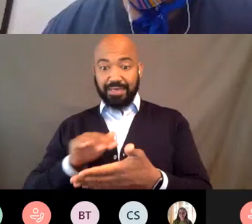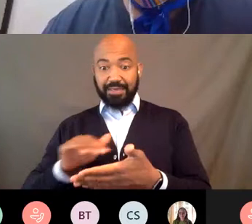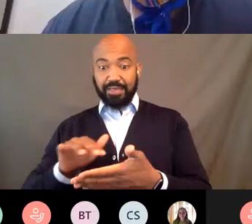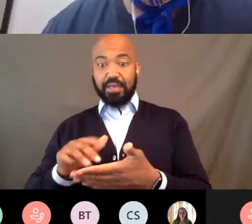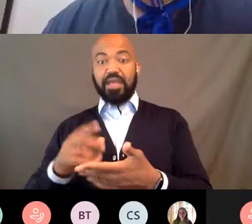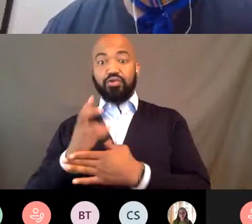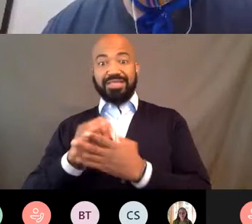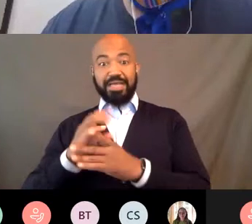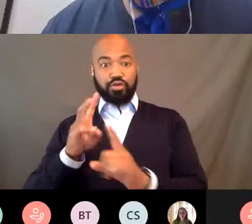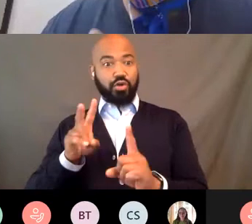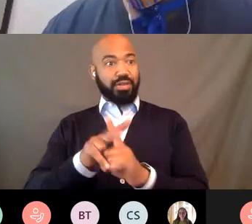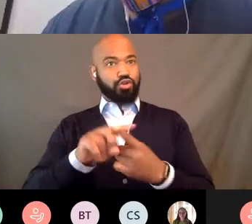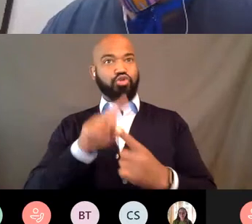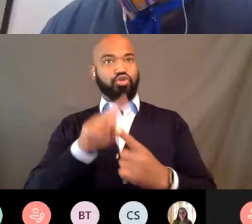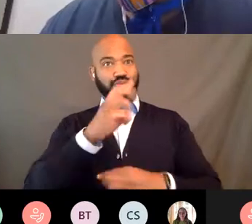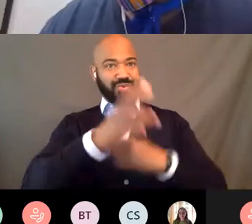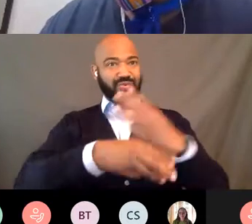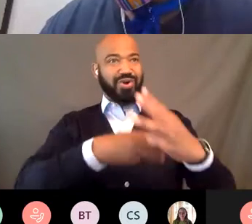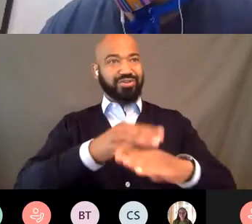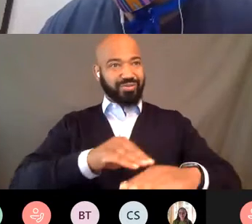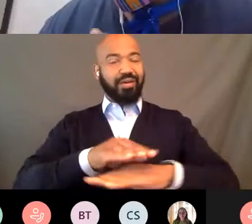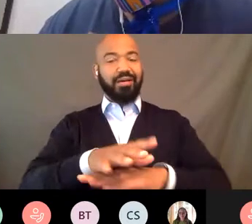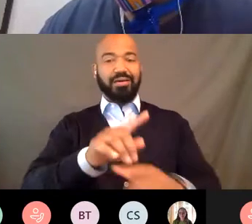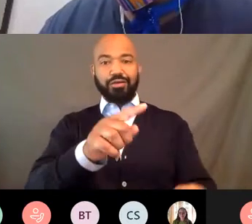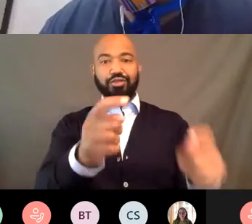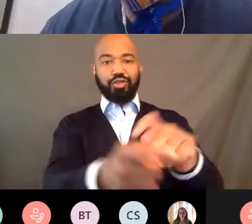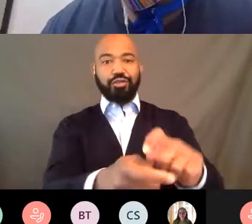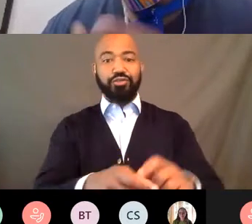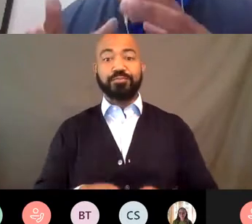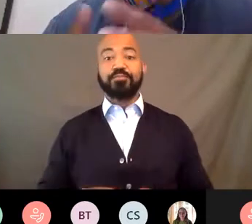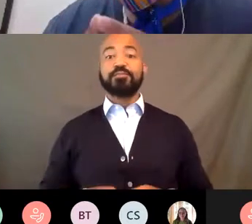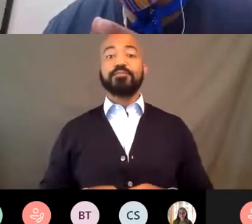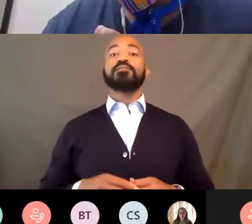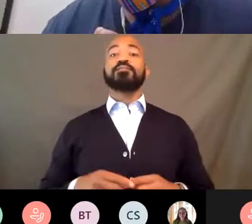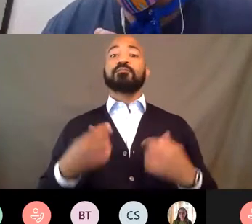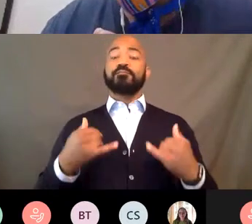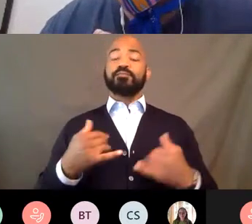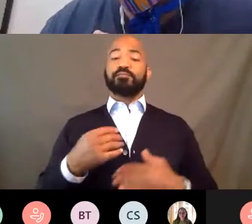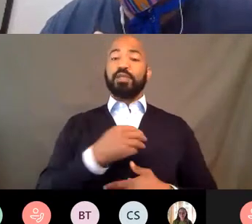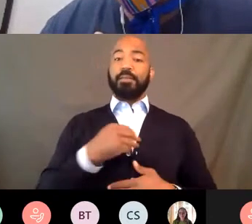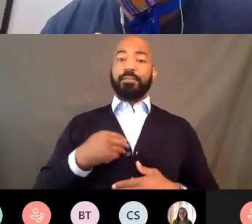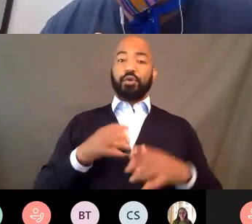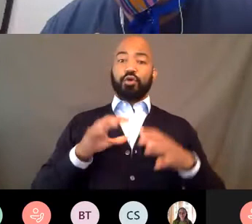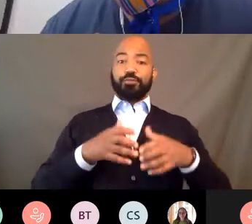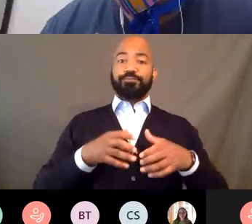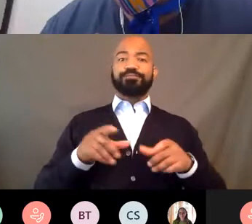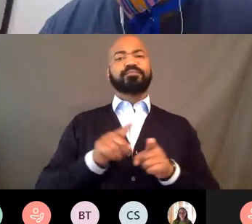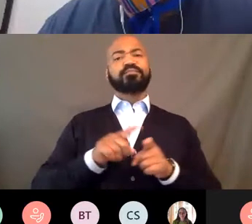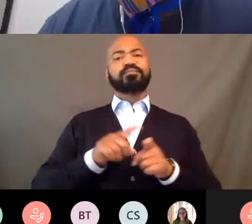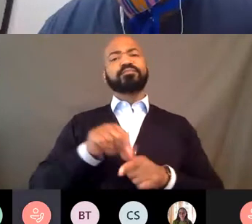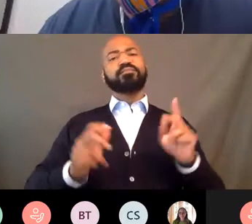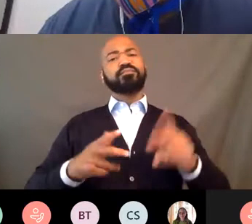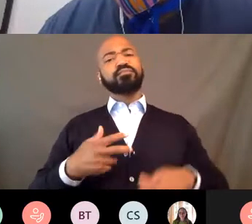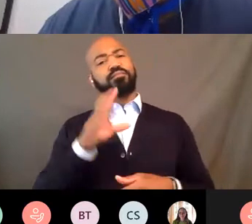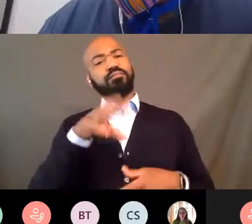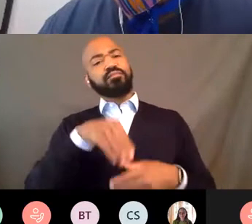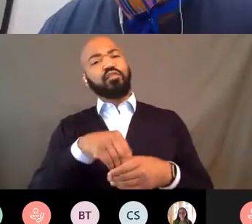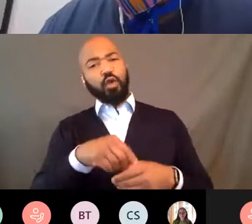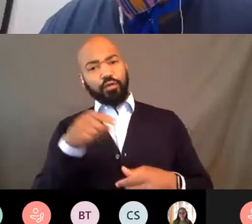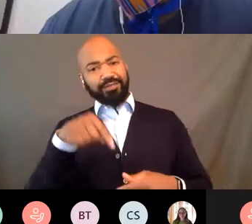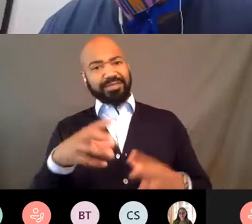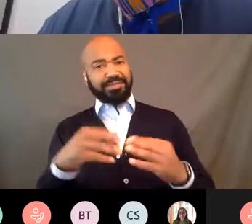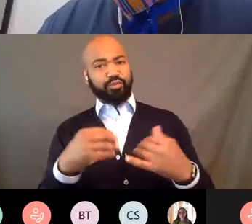change. So the question I want to pose to the member body and also to other people who are here is, how